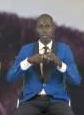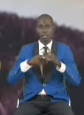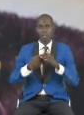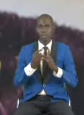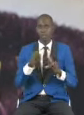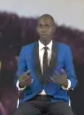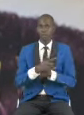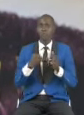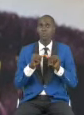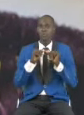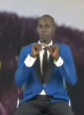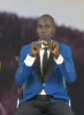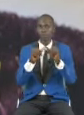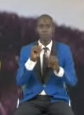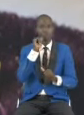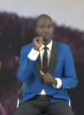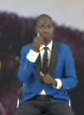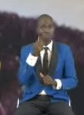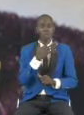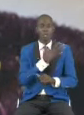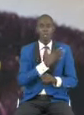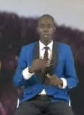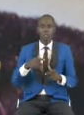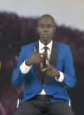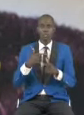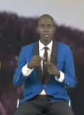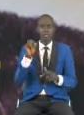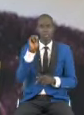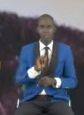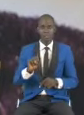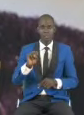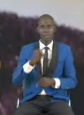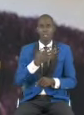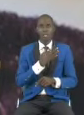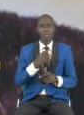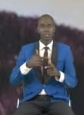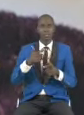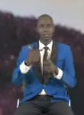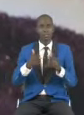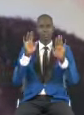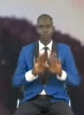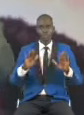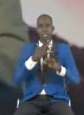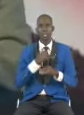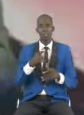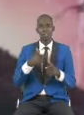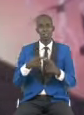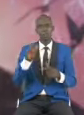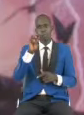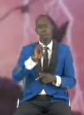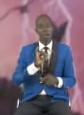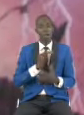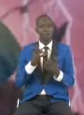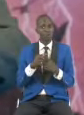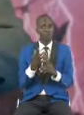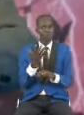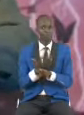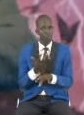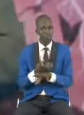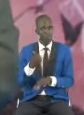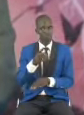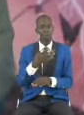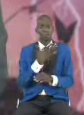tomorrow, and then Saturday, and Sunday, and Monday. I want to plead with you, be